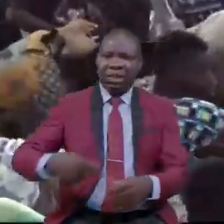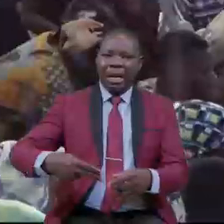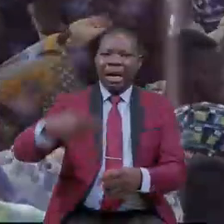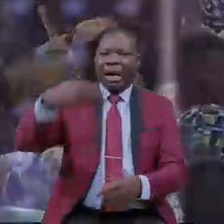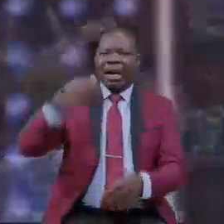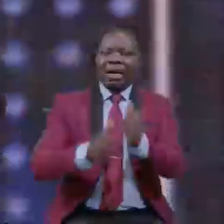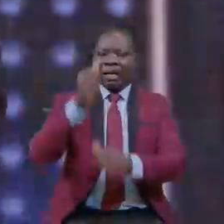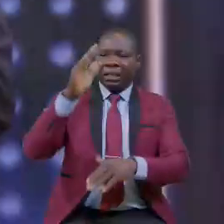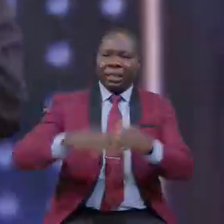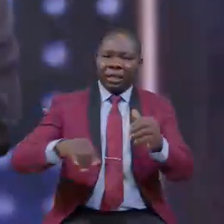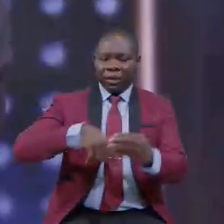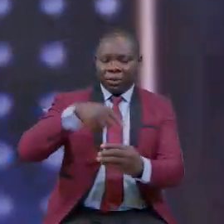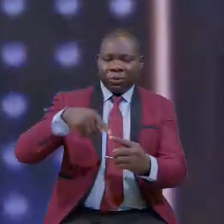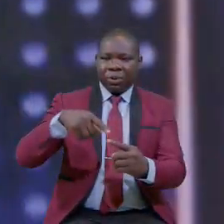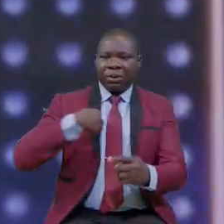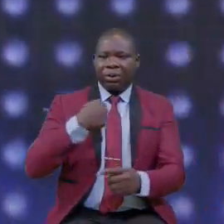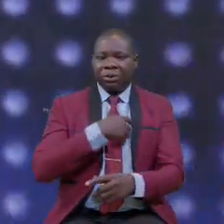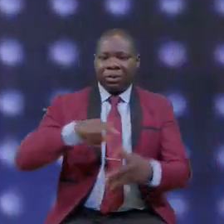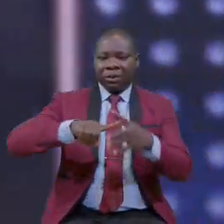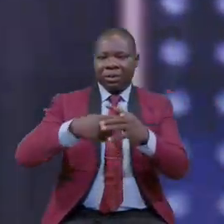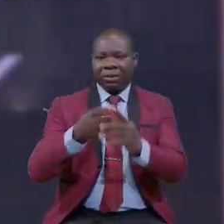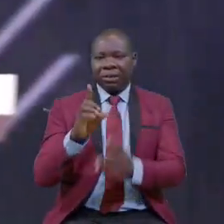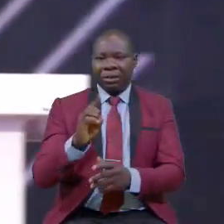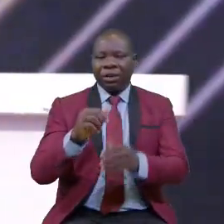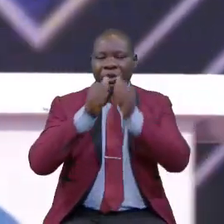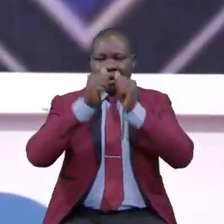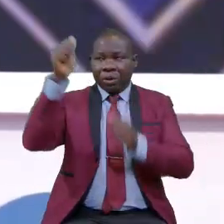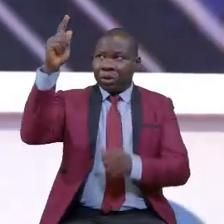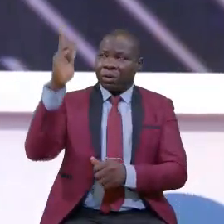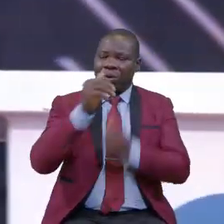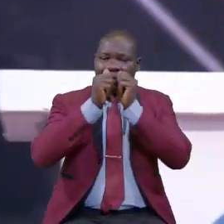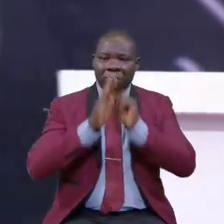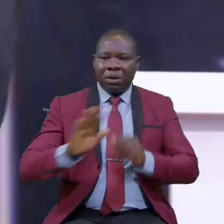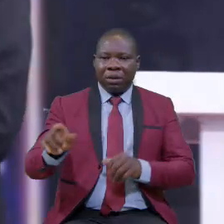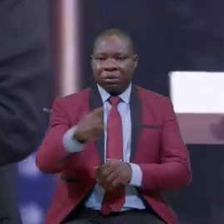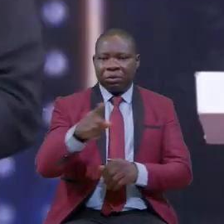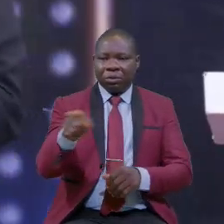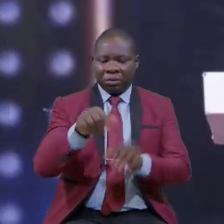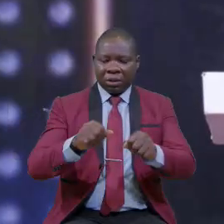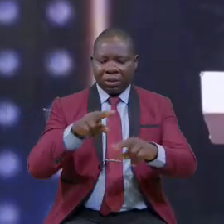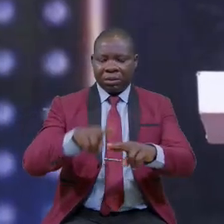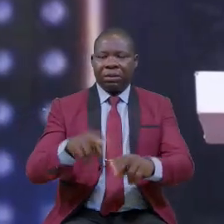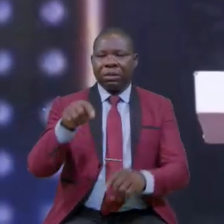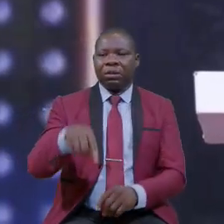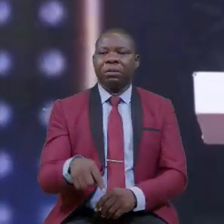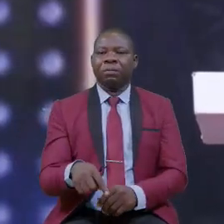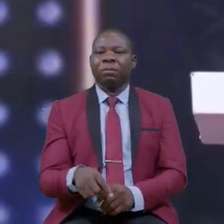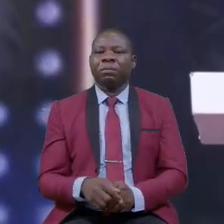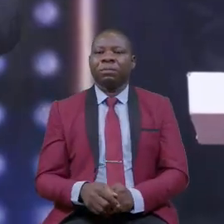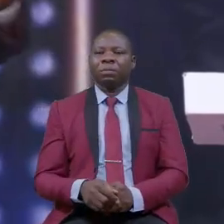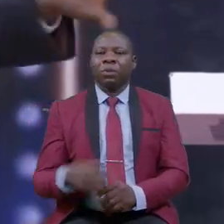started God bless you you can see down we coming to the